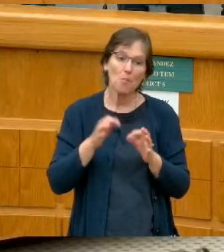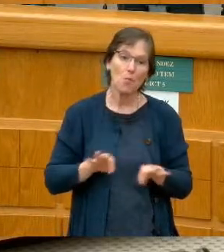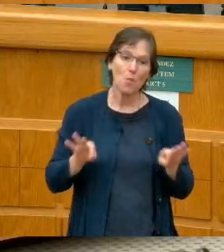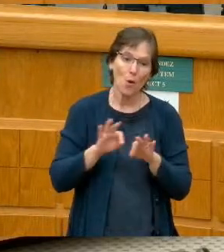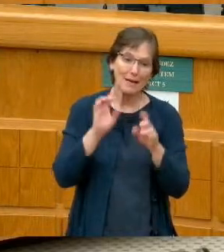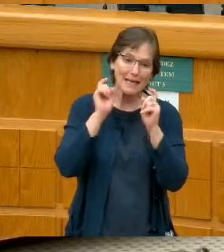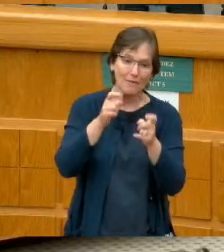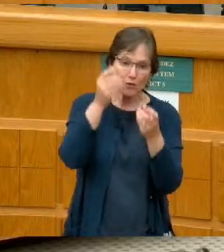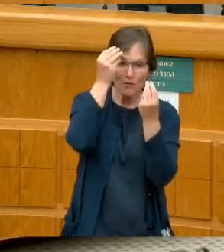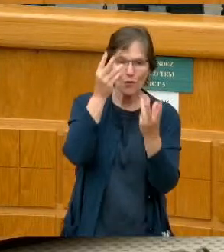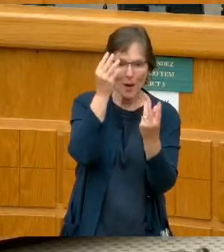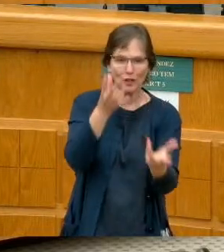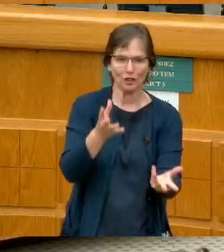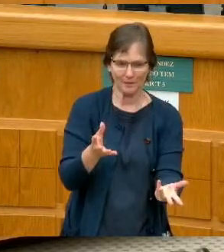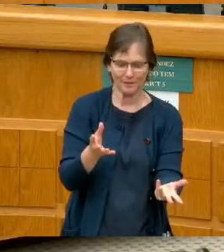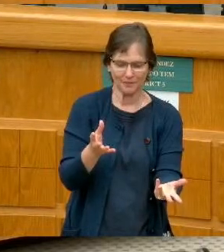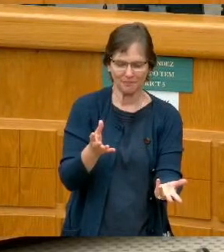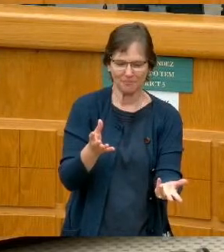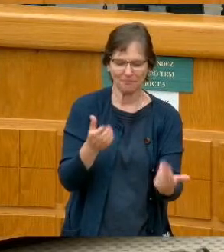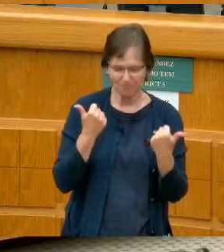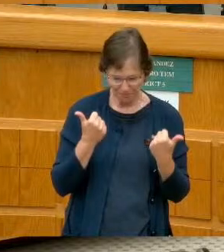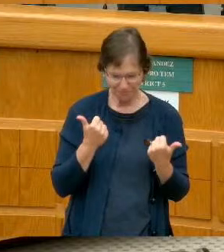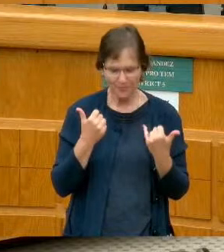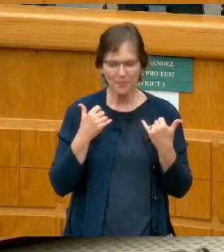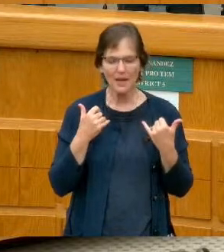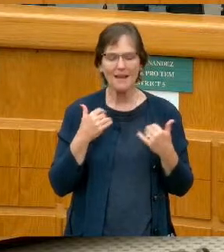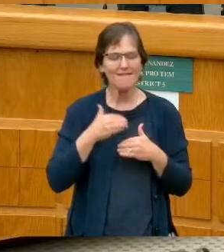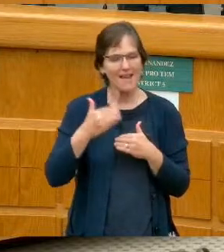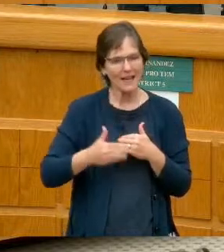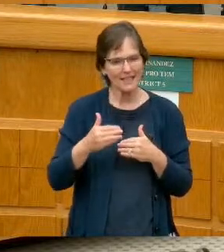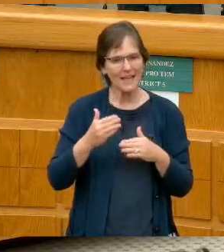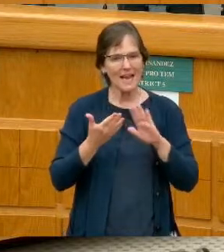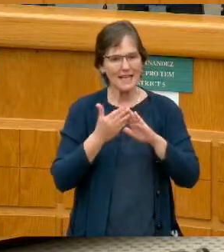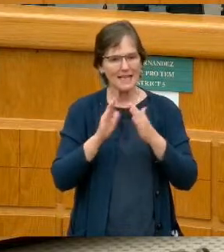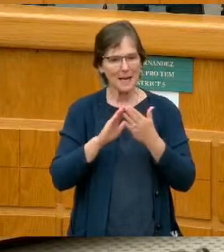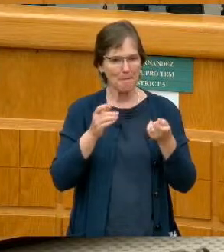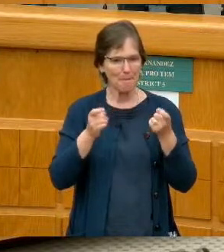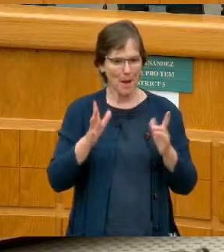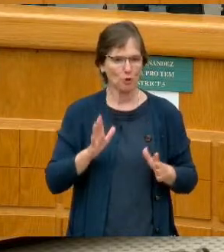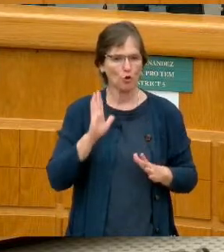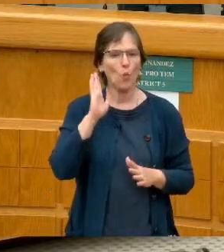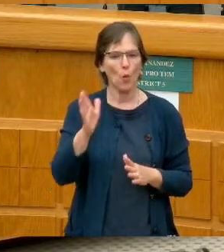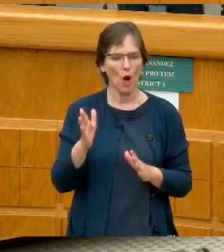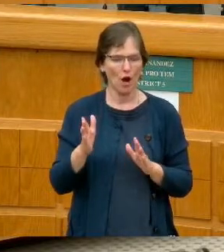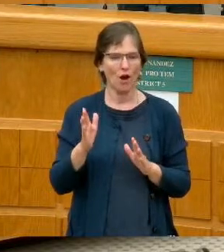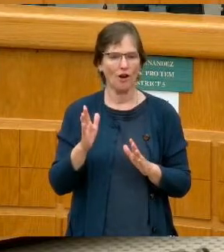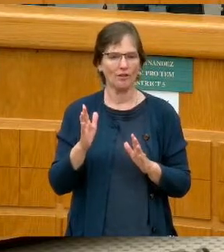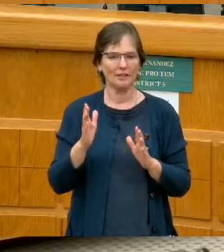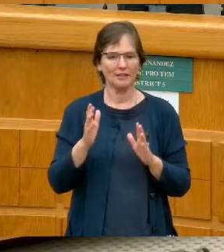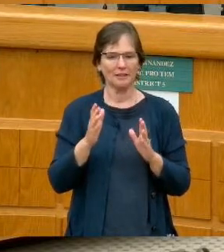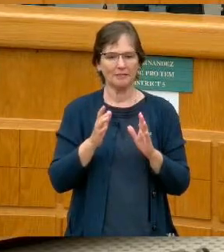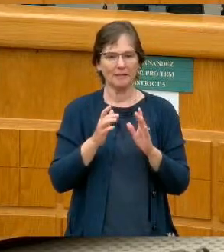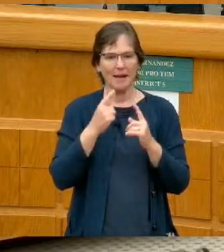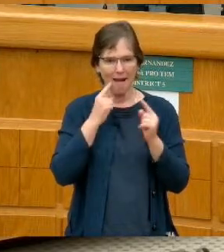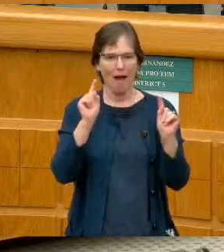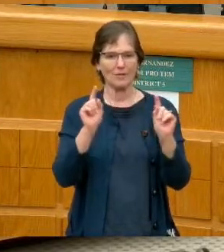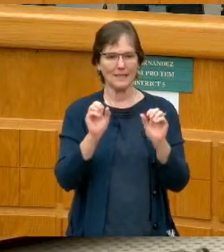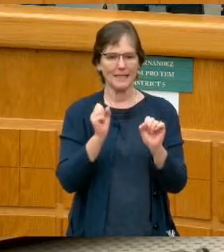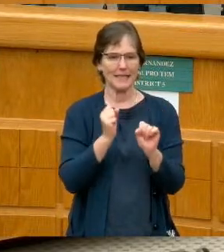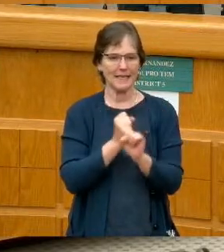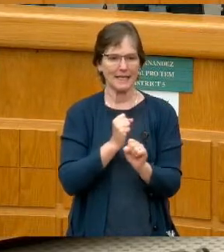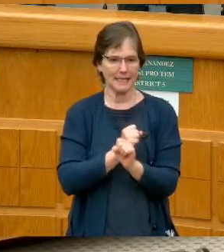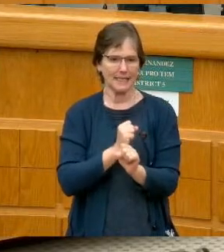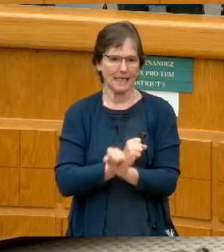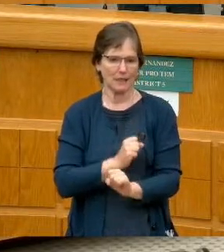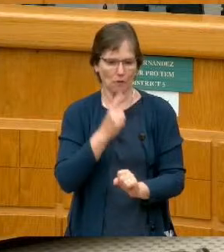the statistics of where we are. I've not seen the numbers, but I understand that we're continuing to make